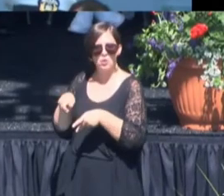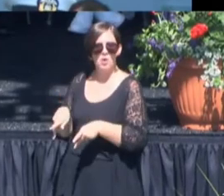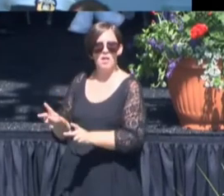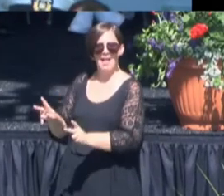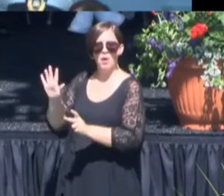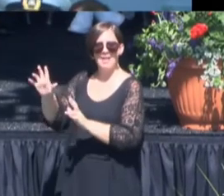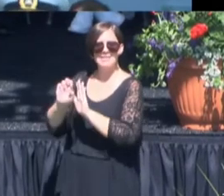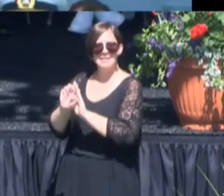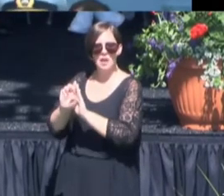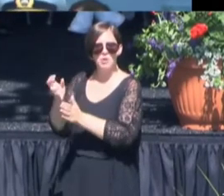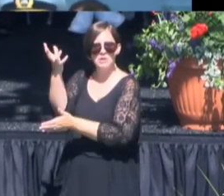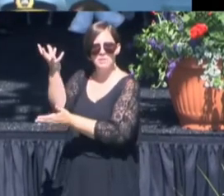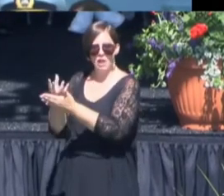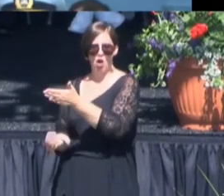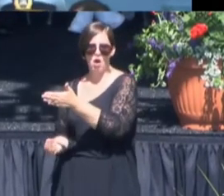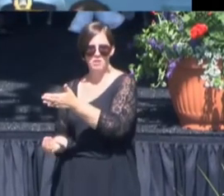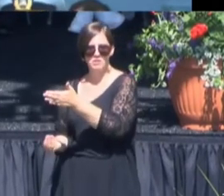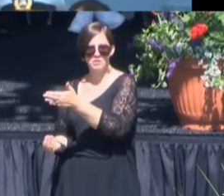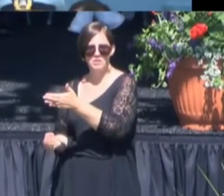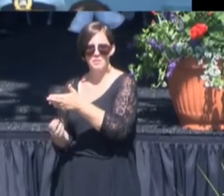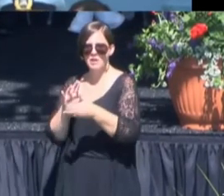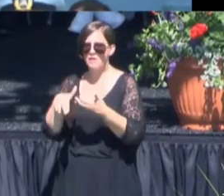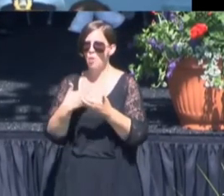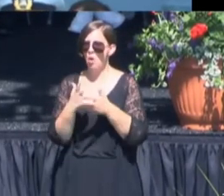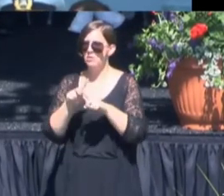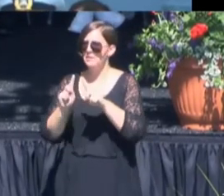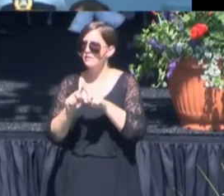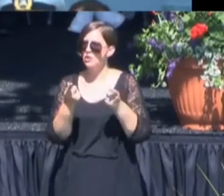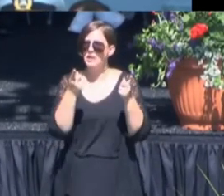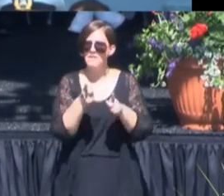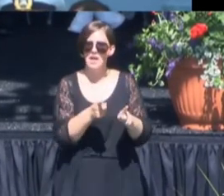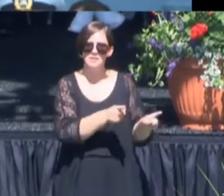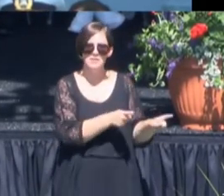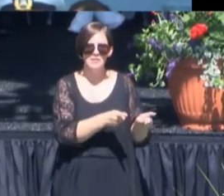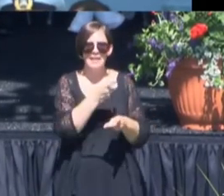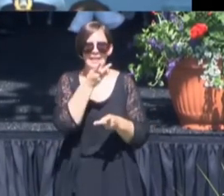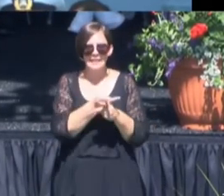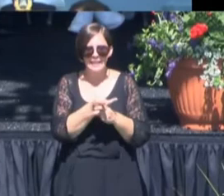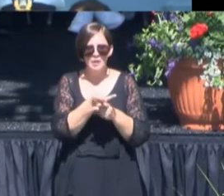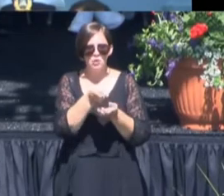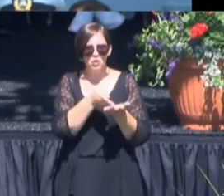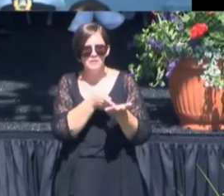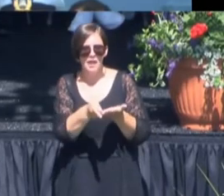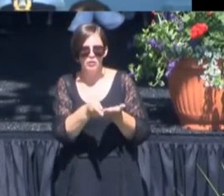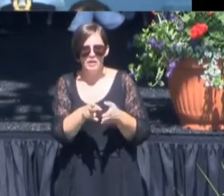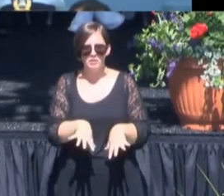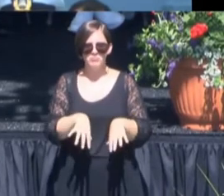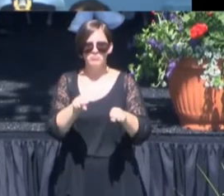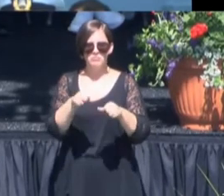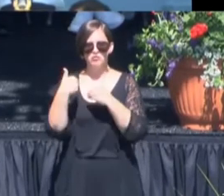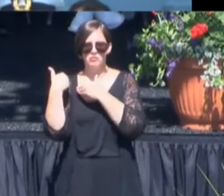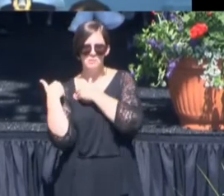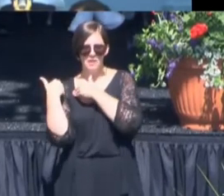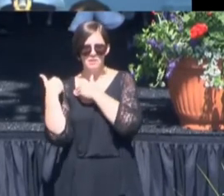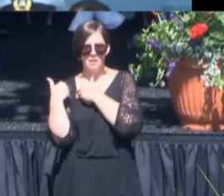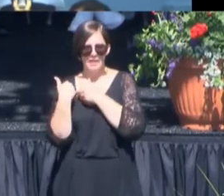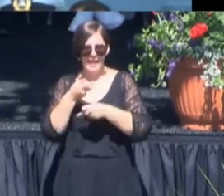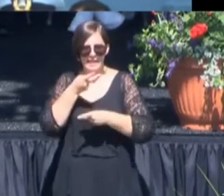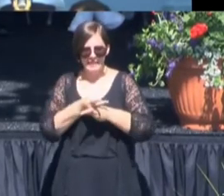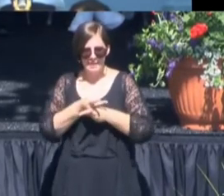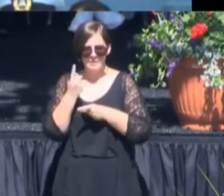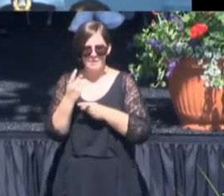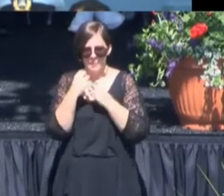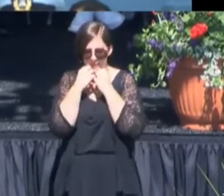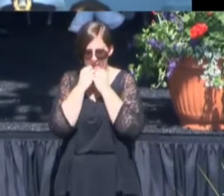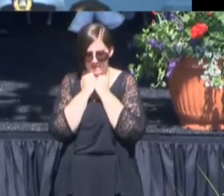be lost on the compost heap of events. Keep your integrity, take responsibility, and hold close something